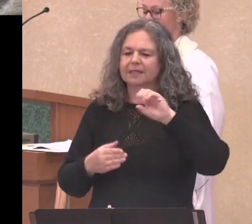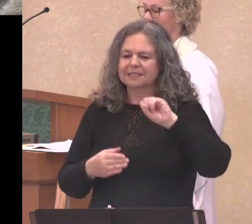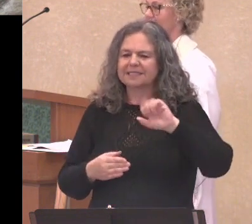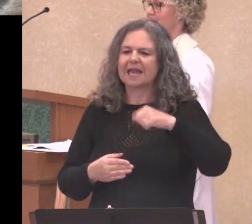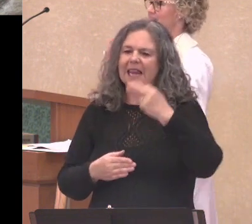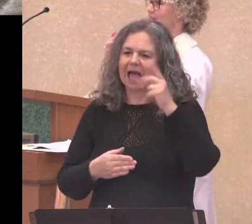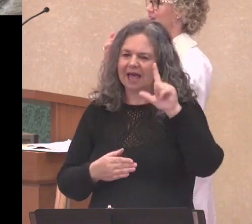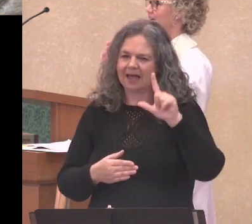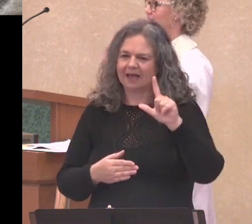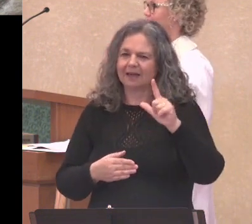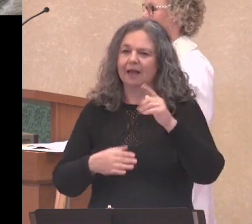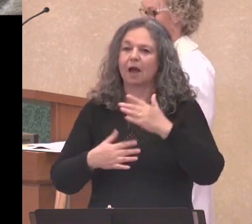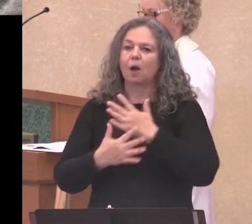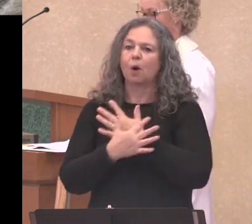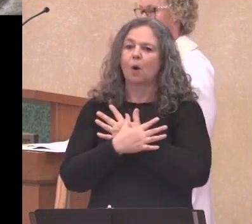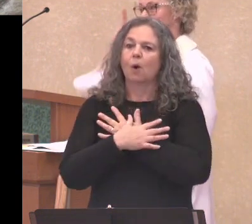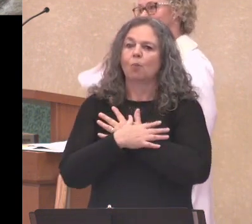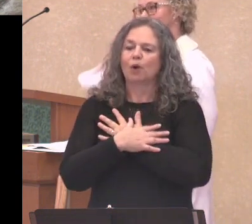Selah?